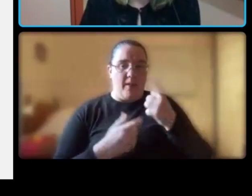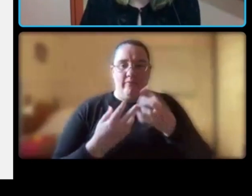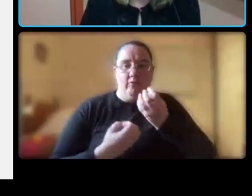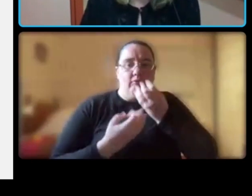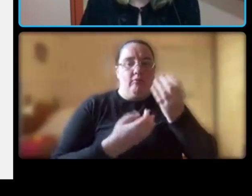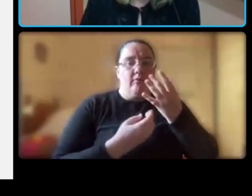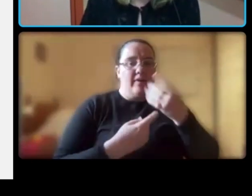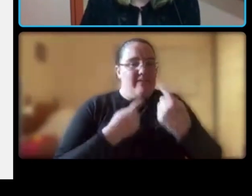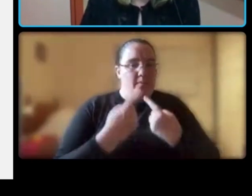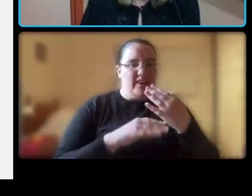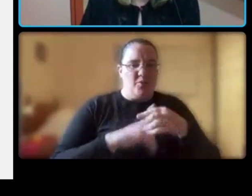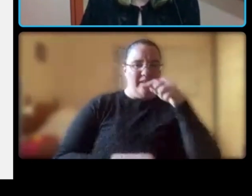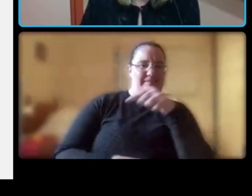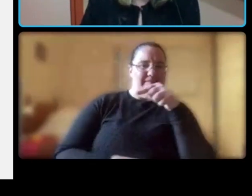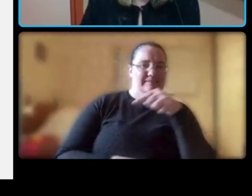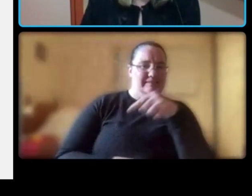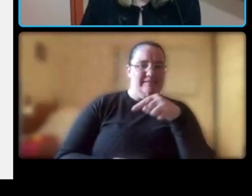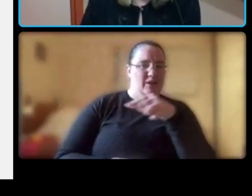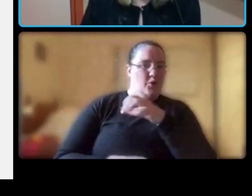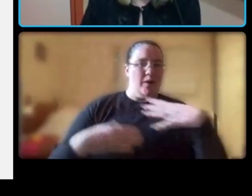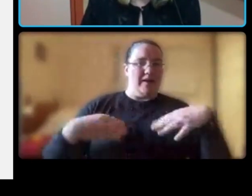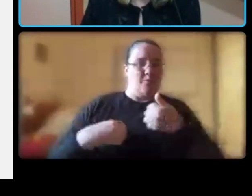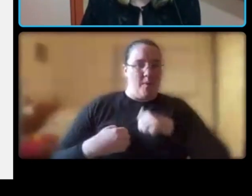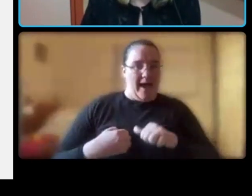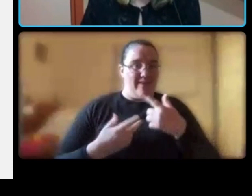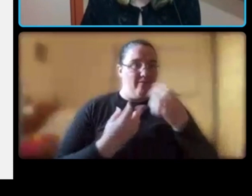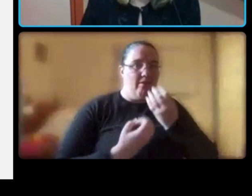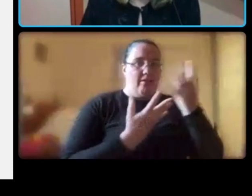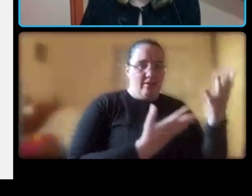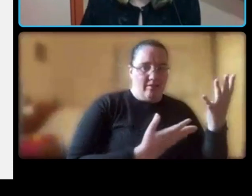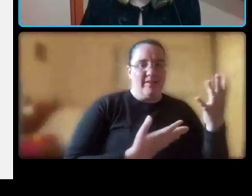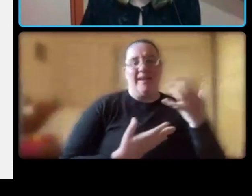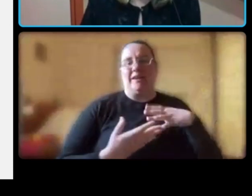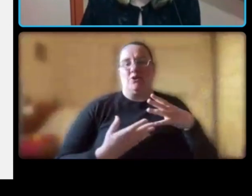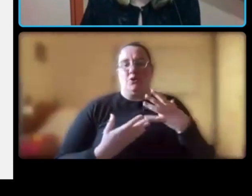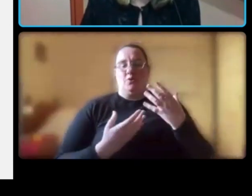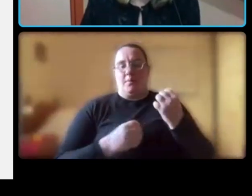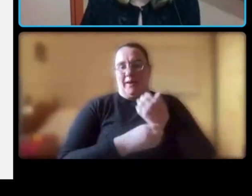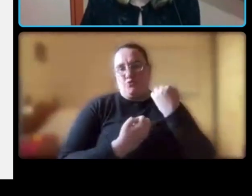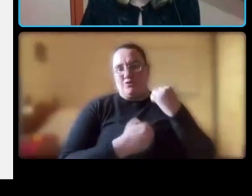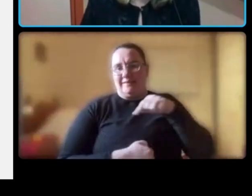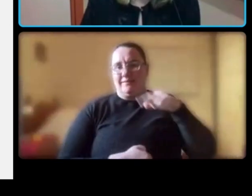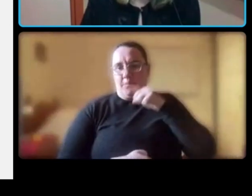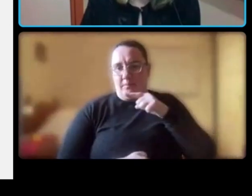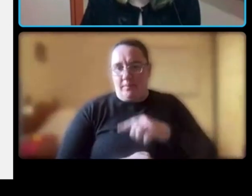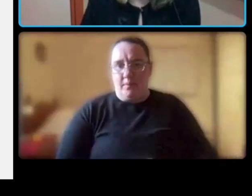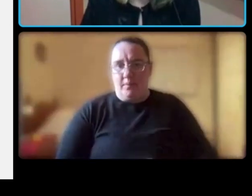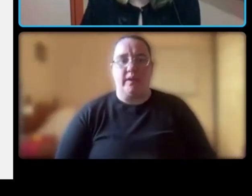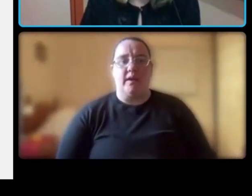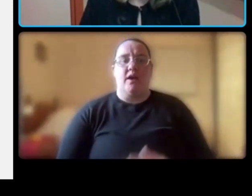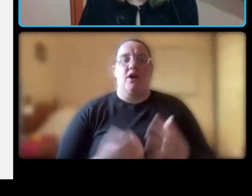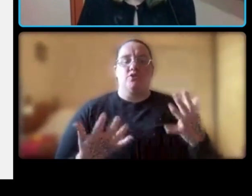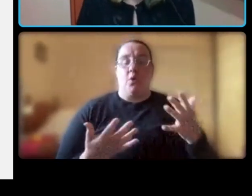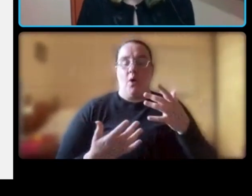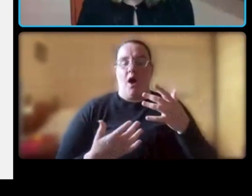unacceptable conduct in aged care. I'm going to talk you through our proposed approach to protecting whistleblowers, and I'm very happy to hear